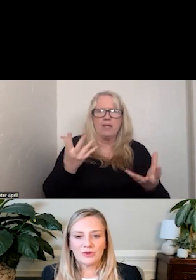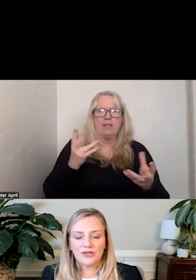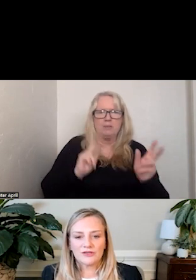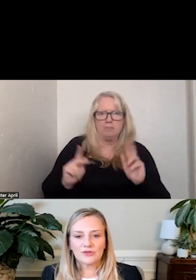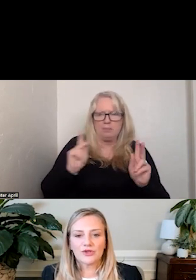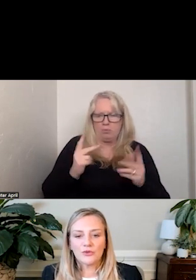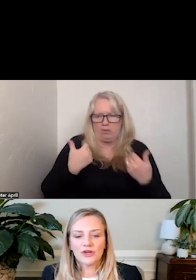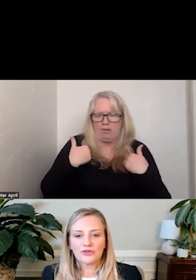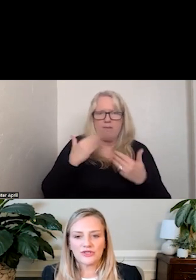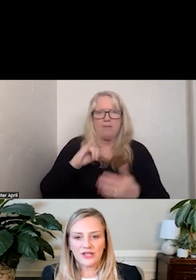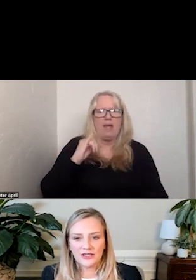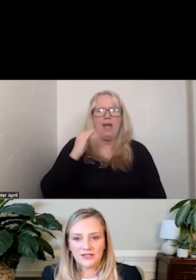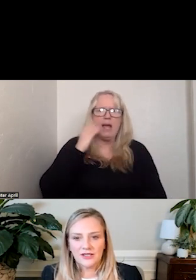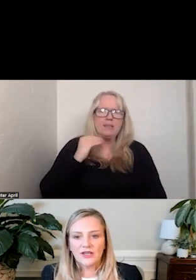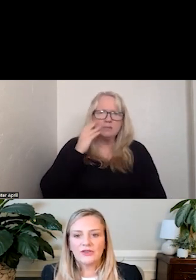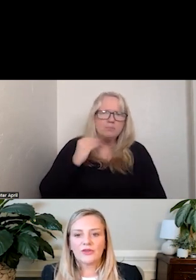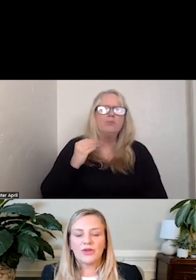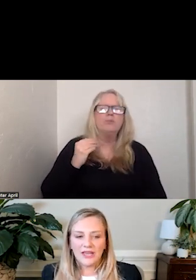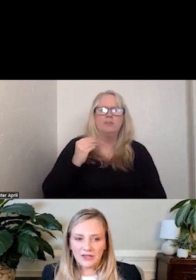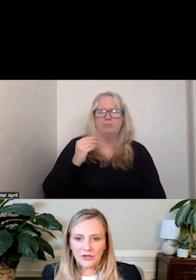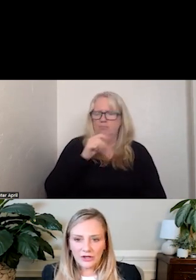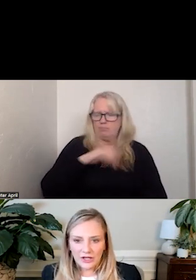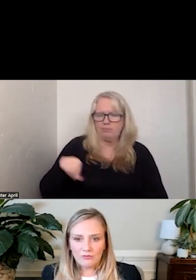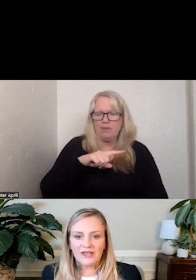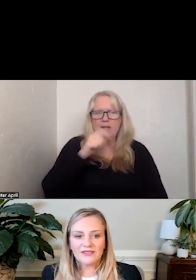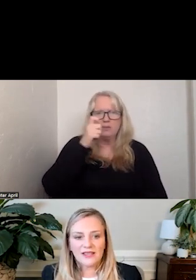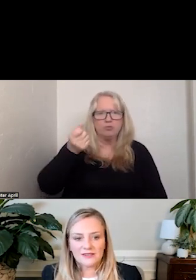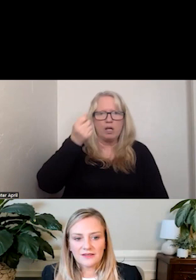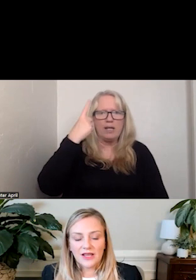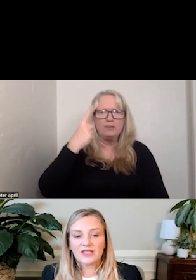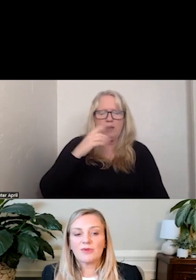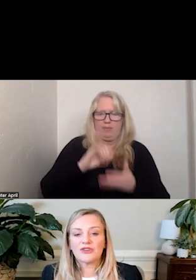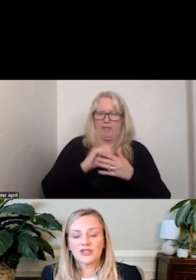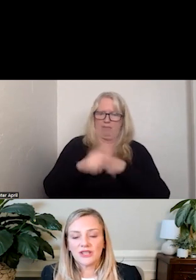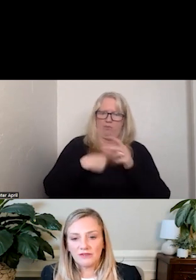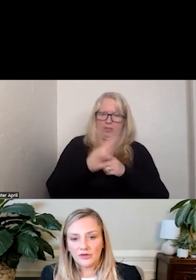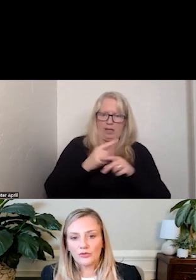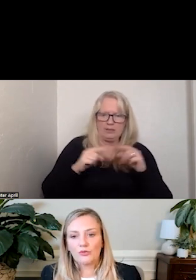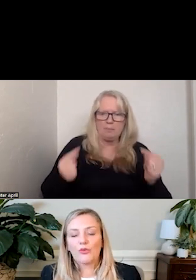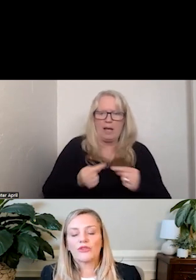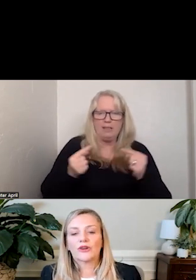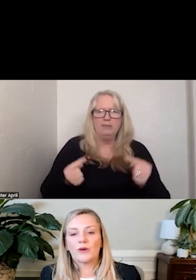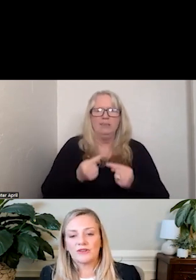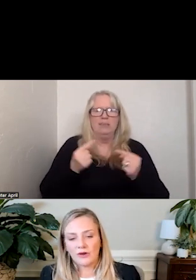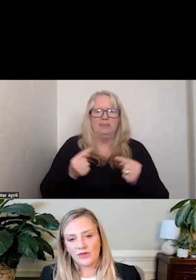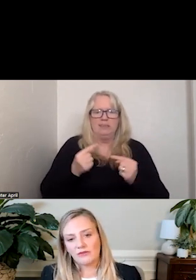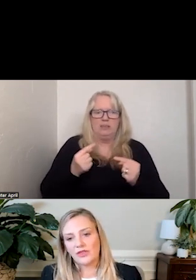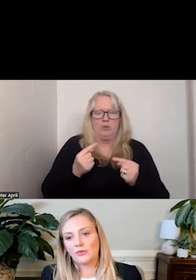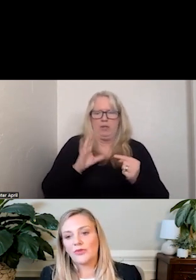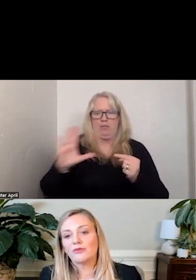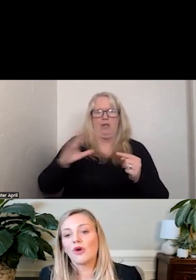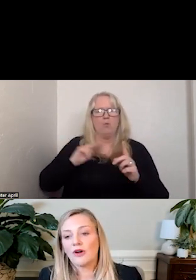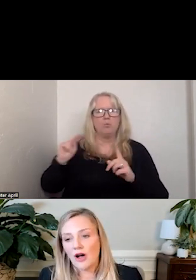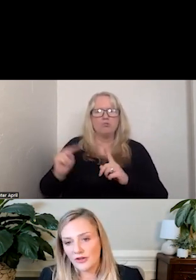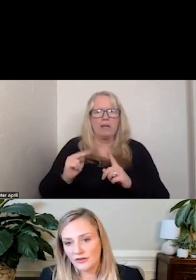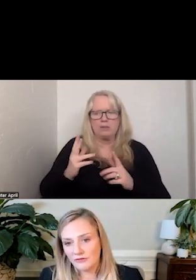this experience don't understand that the pain that they're in makes sense, especially given where they're coming from, given that